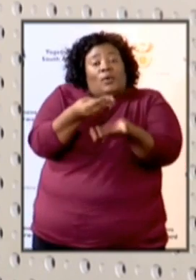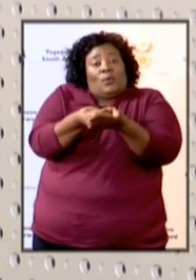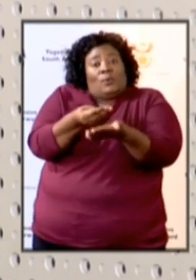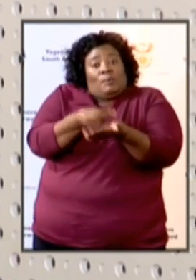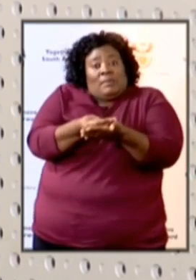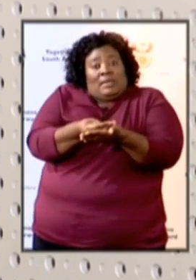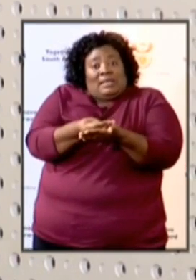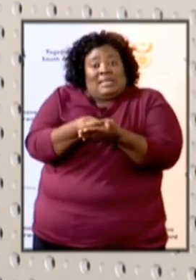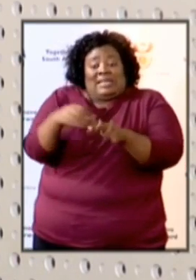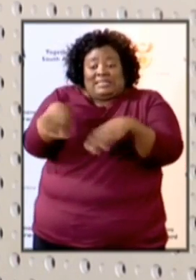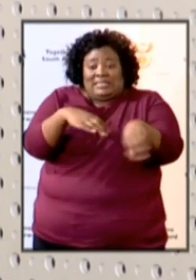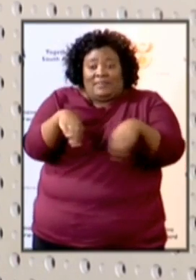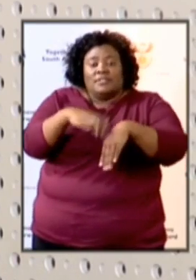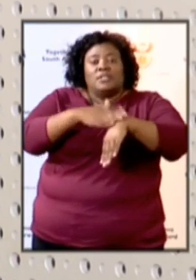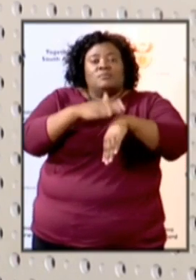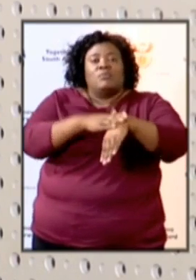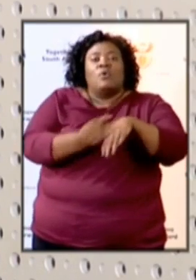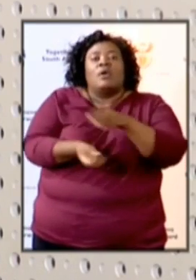activities are.